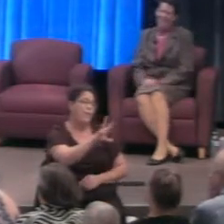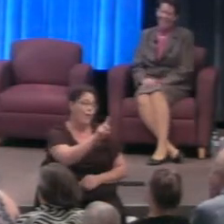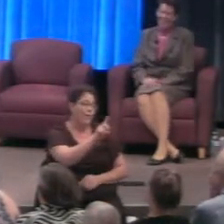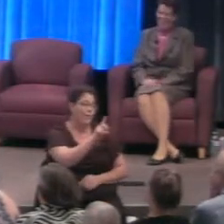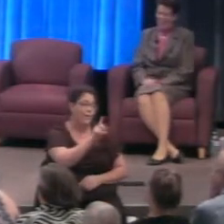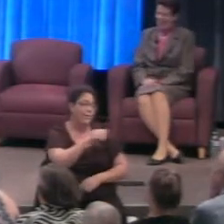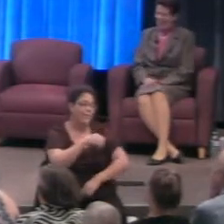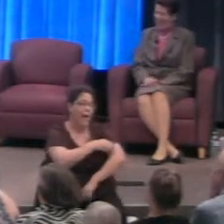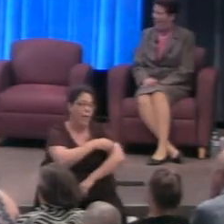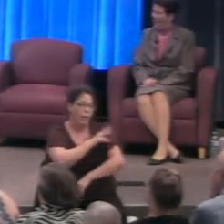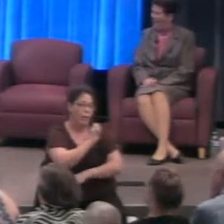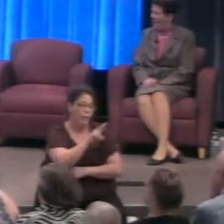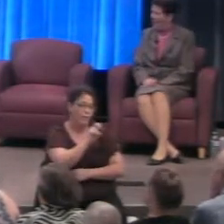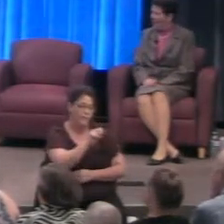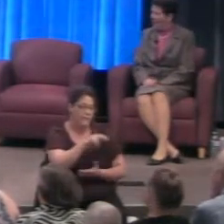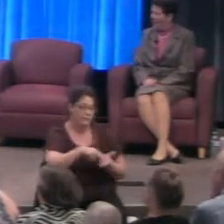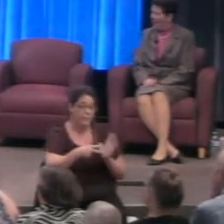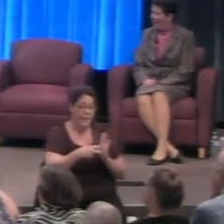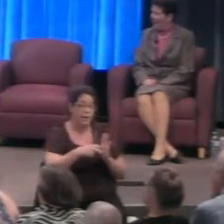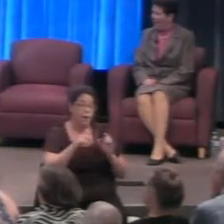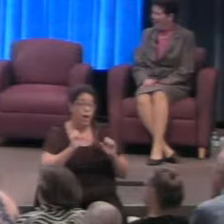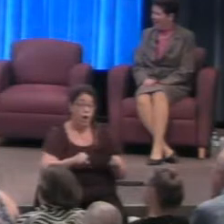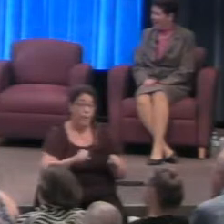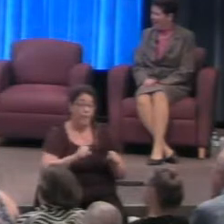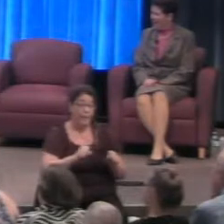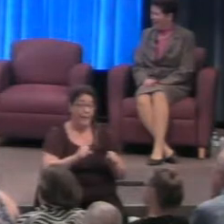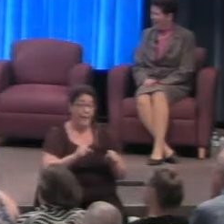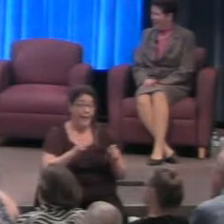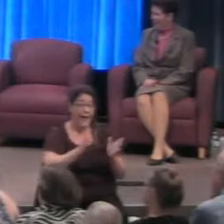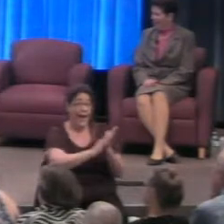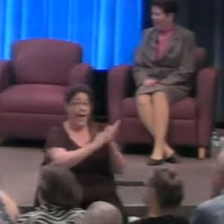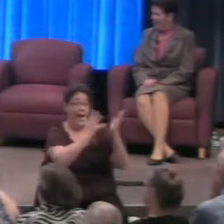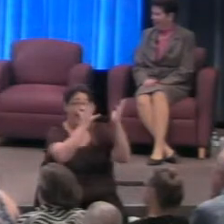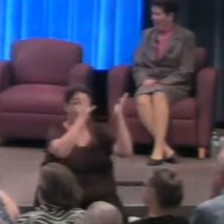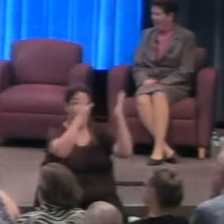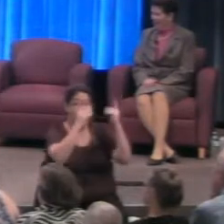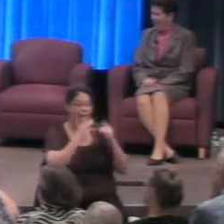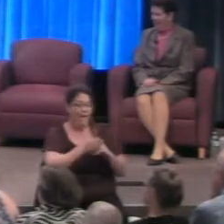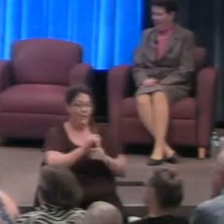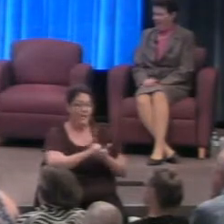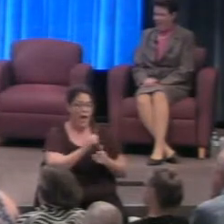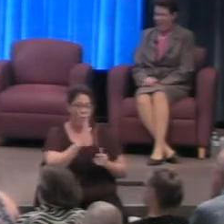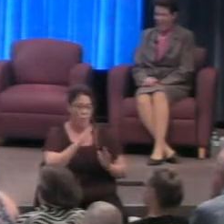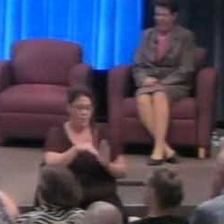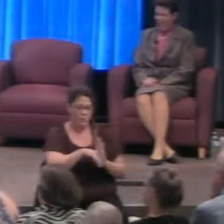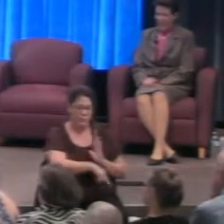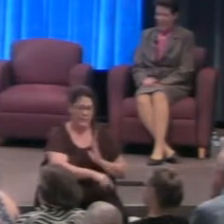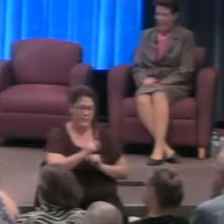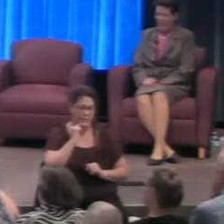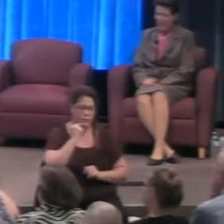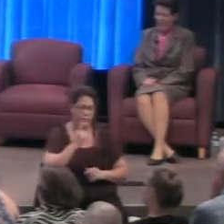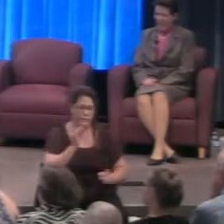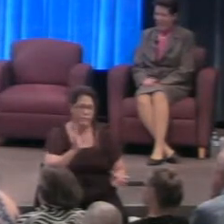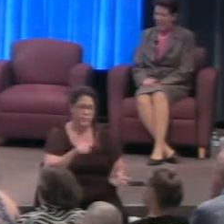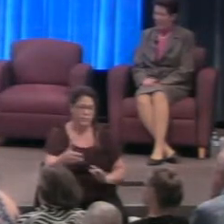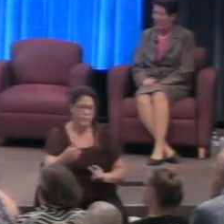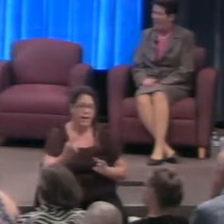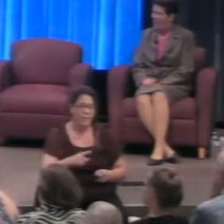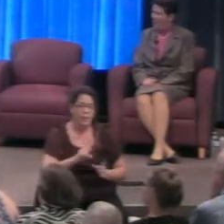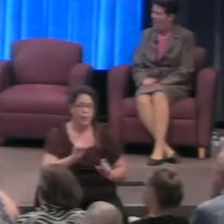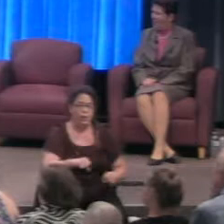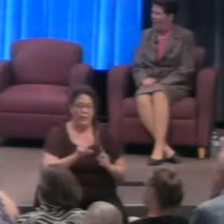This move could have had disastrous consequences for David. Needless to